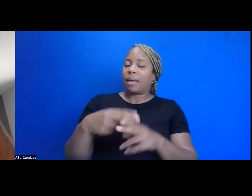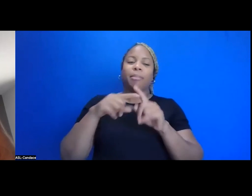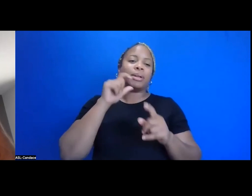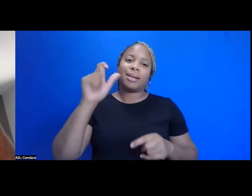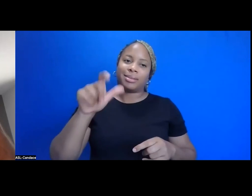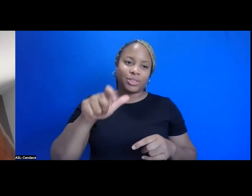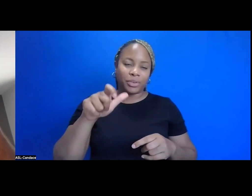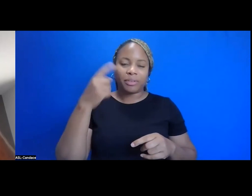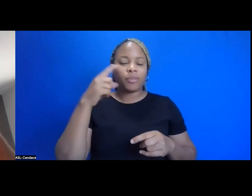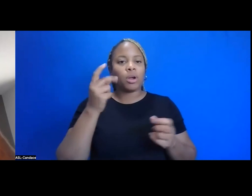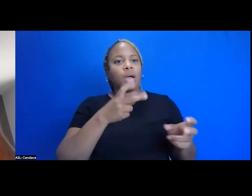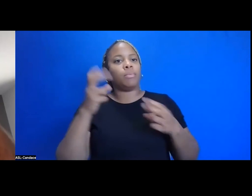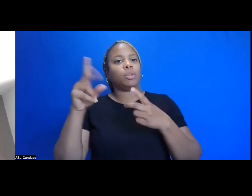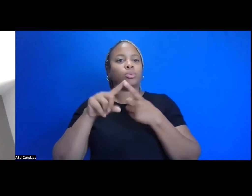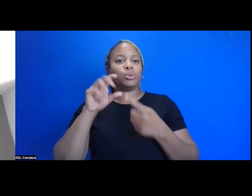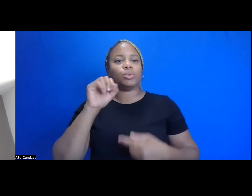necessary for uploading to Sidecard.